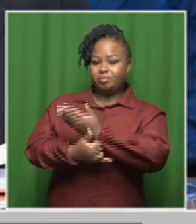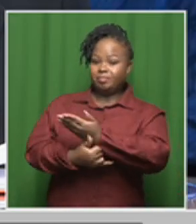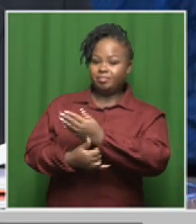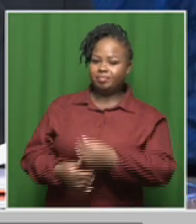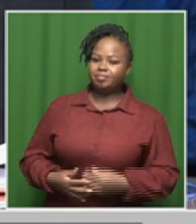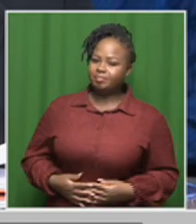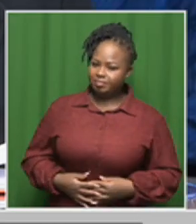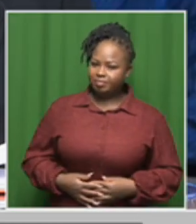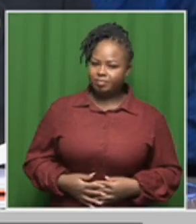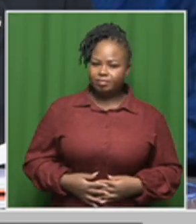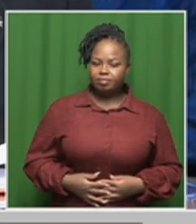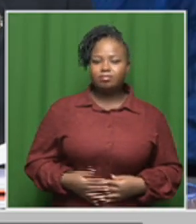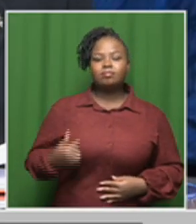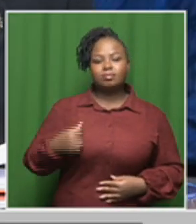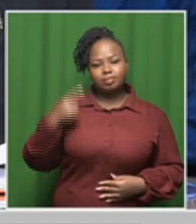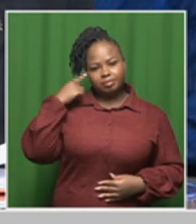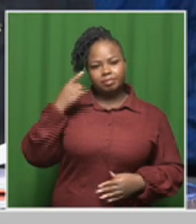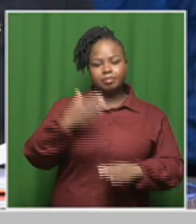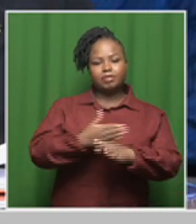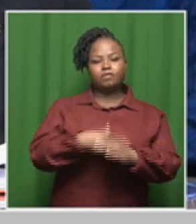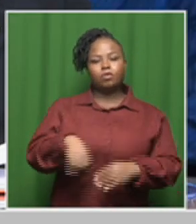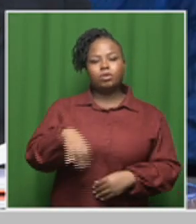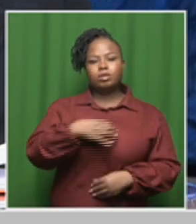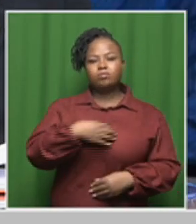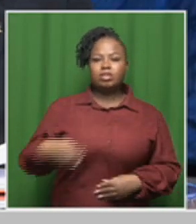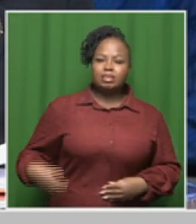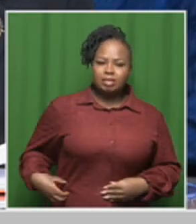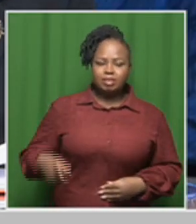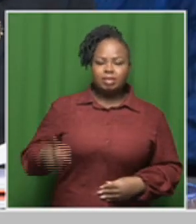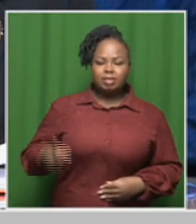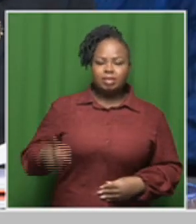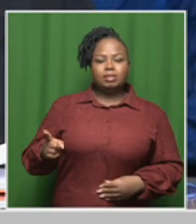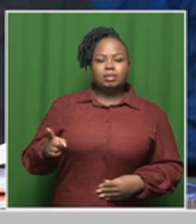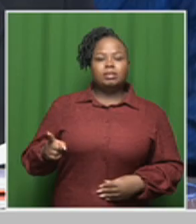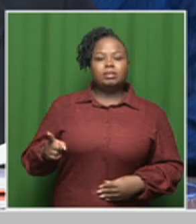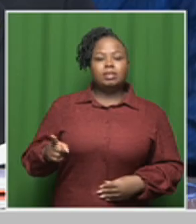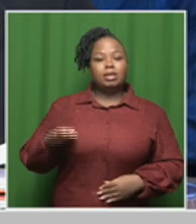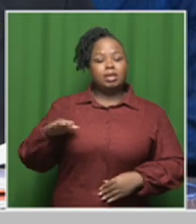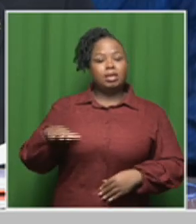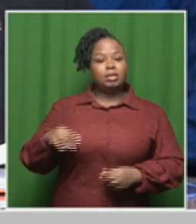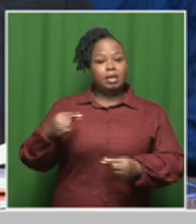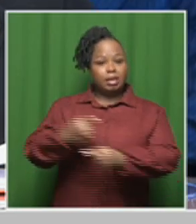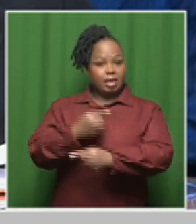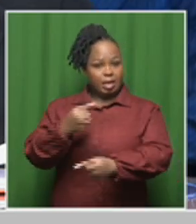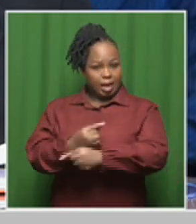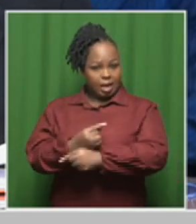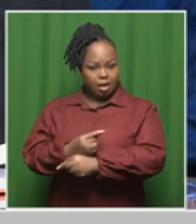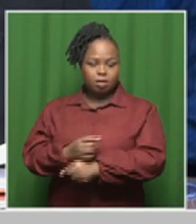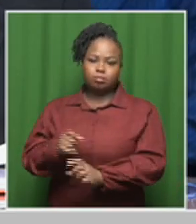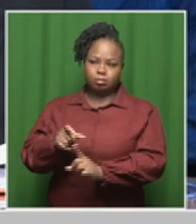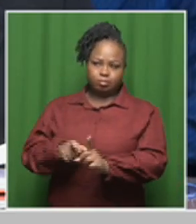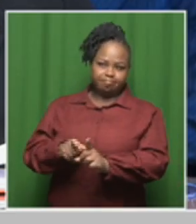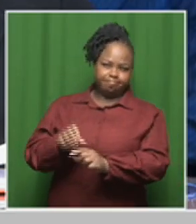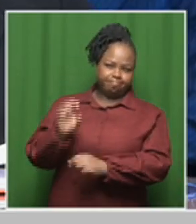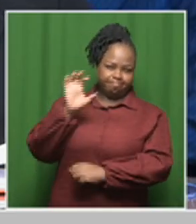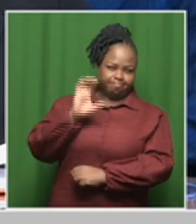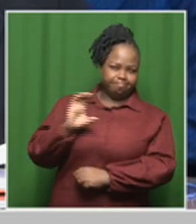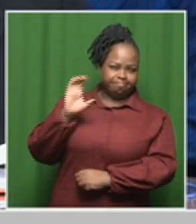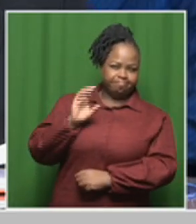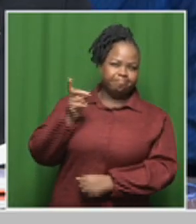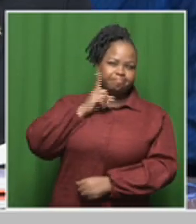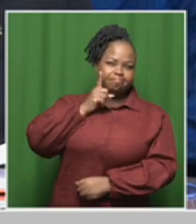there? I think the former president of that country who is contesting is a person to watch. And I